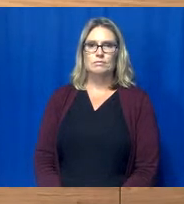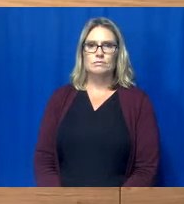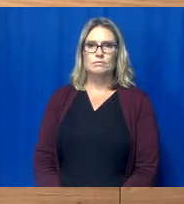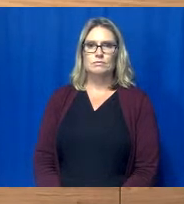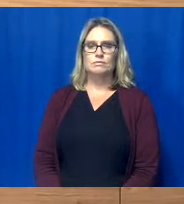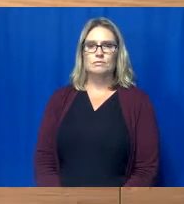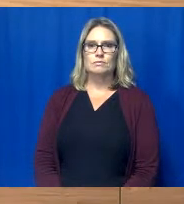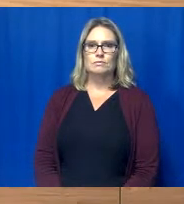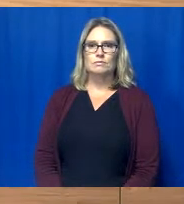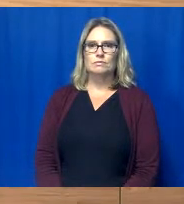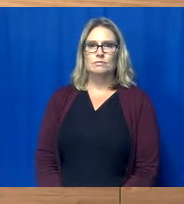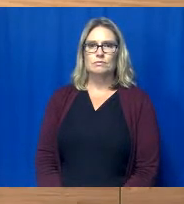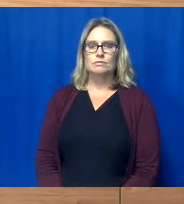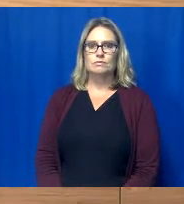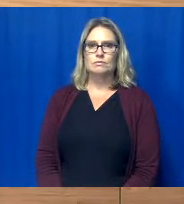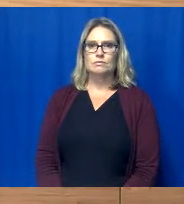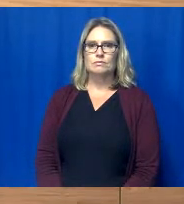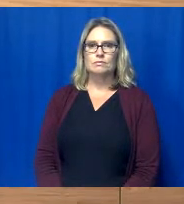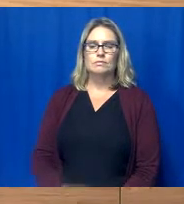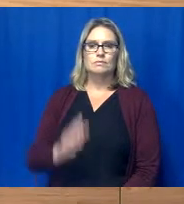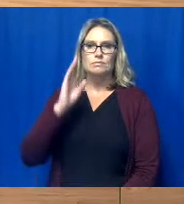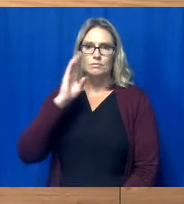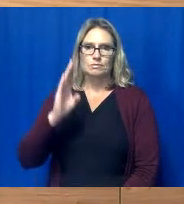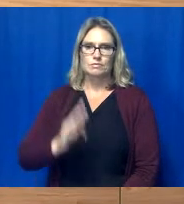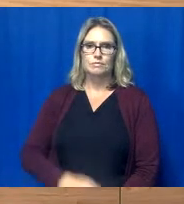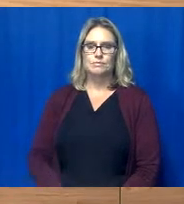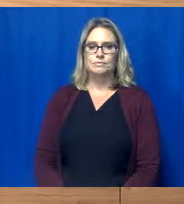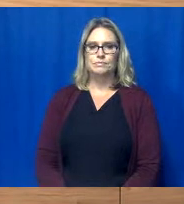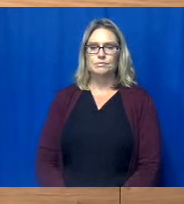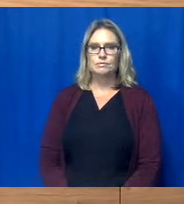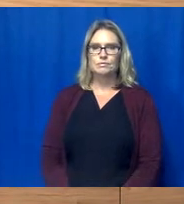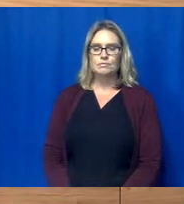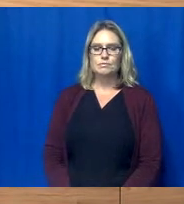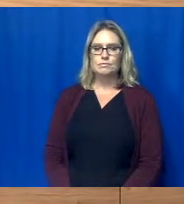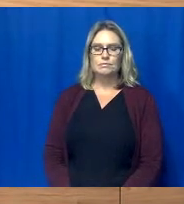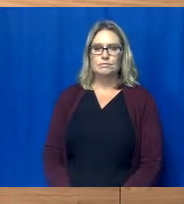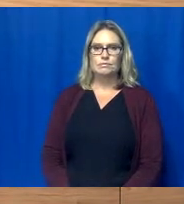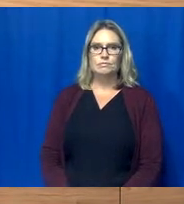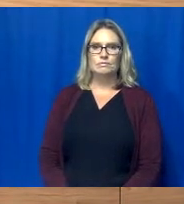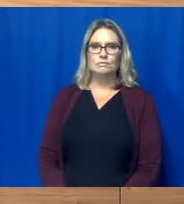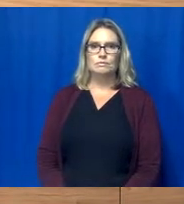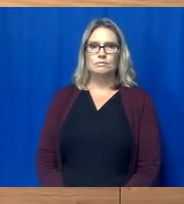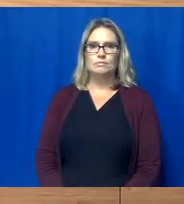Bonjour. Hello. We